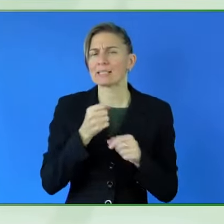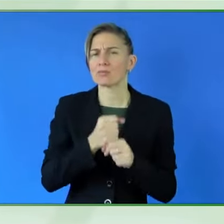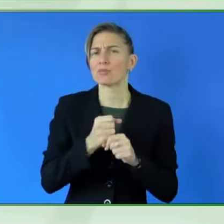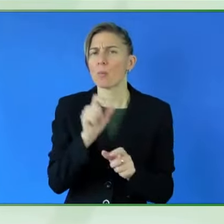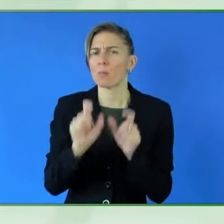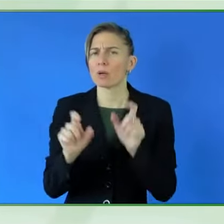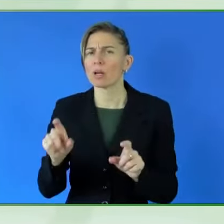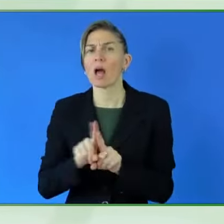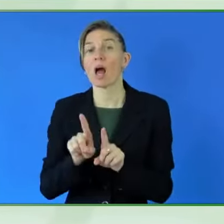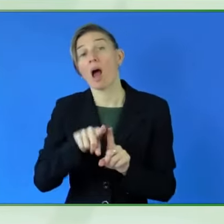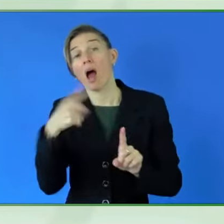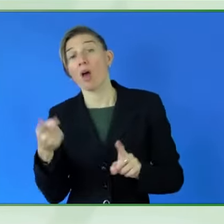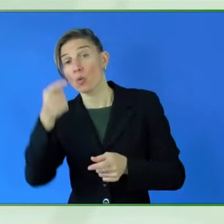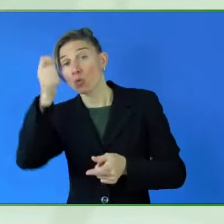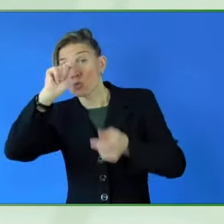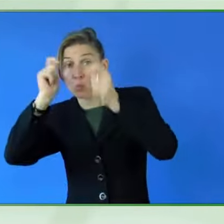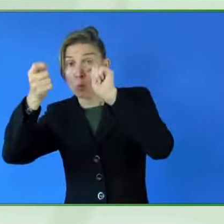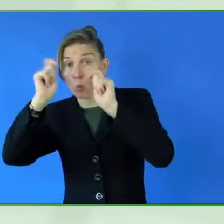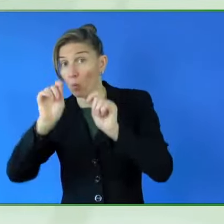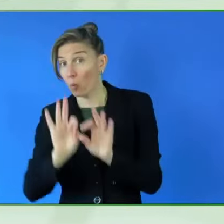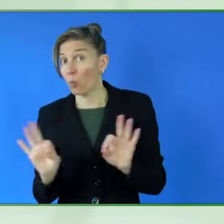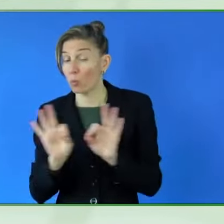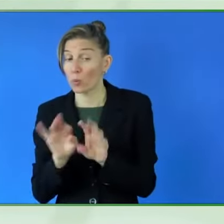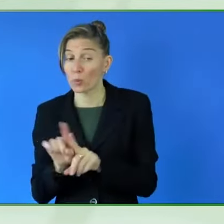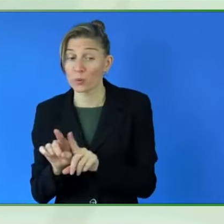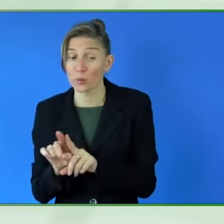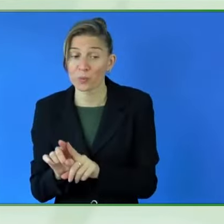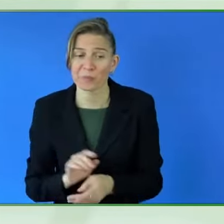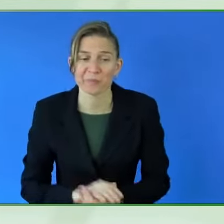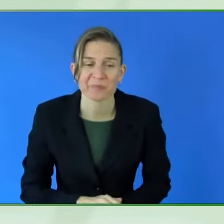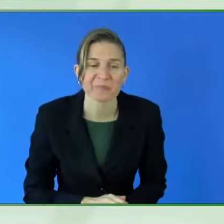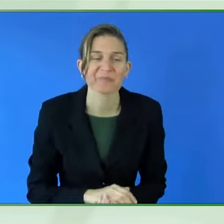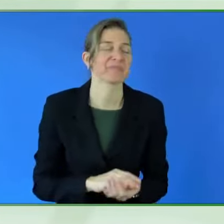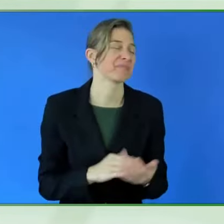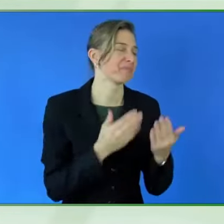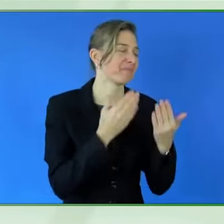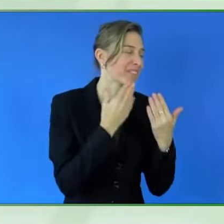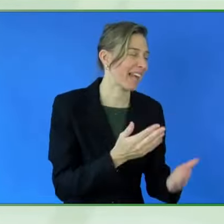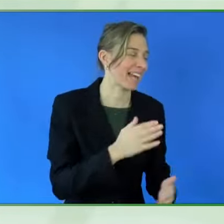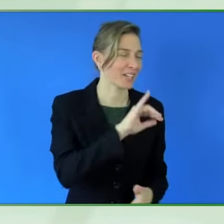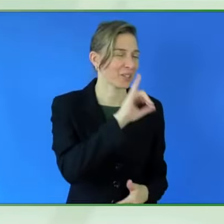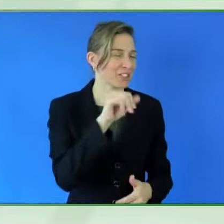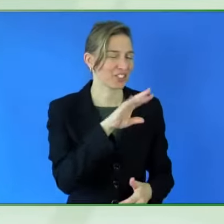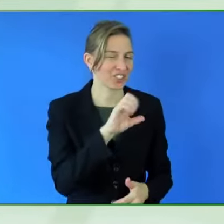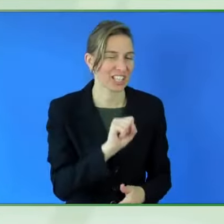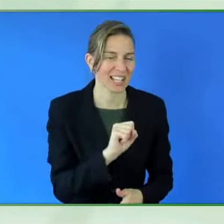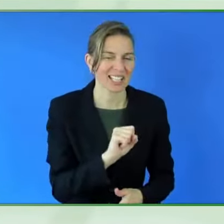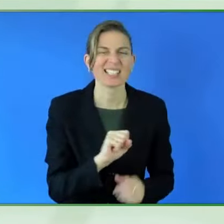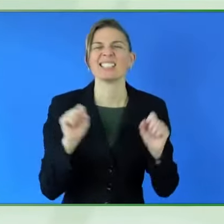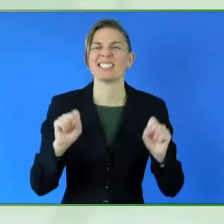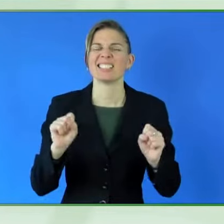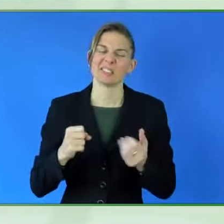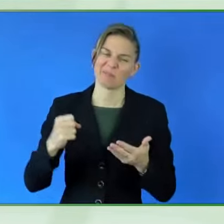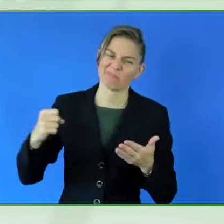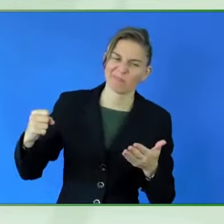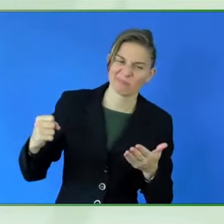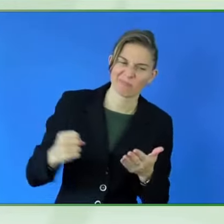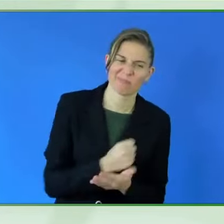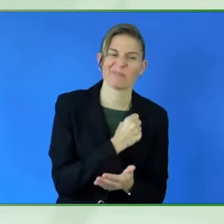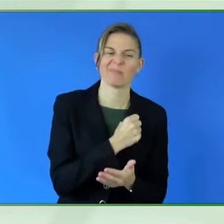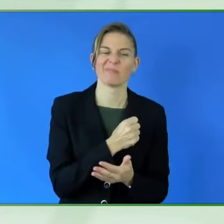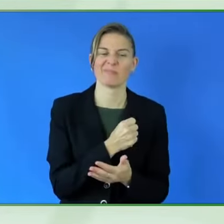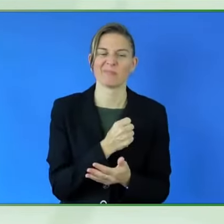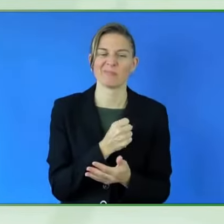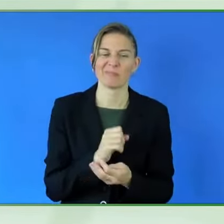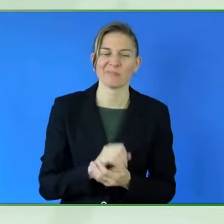important. Thank you, James. It is, of course, a pity that we cannot bring here to